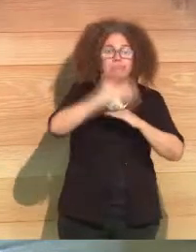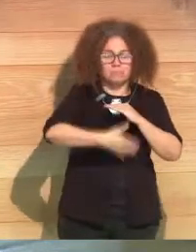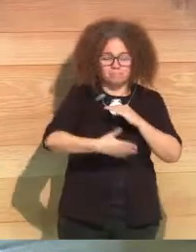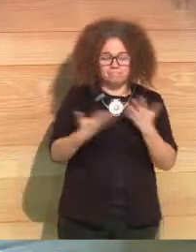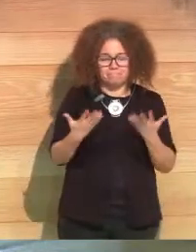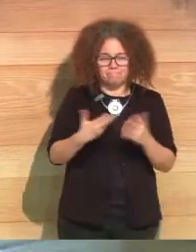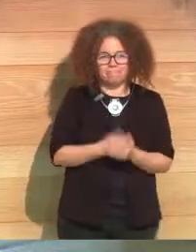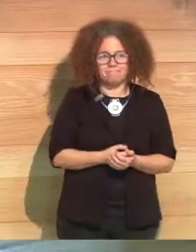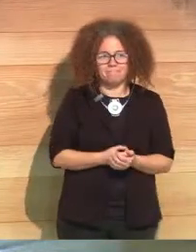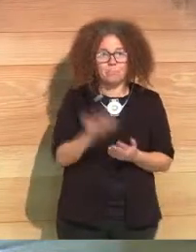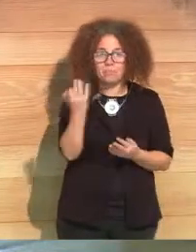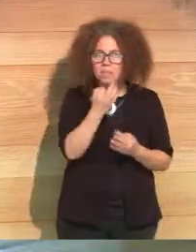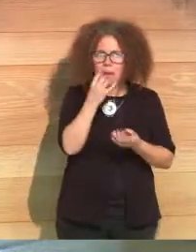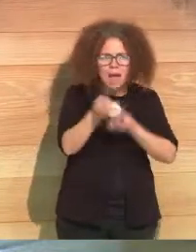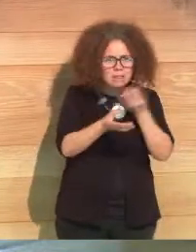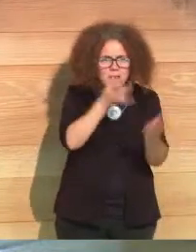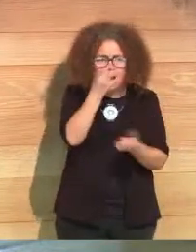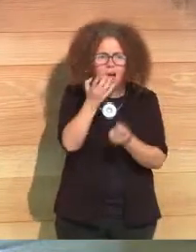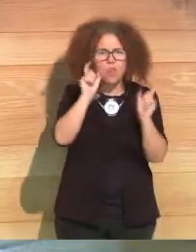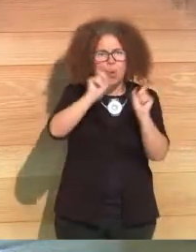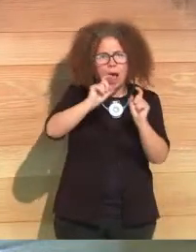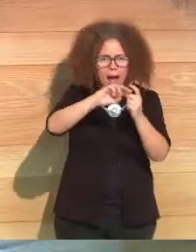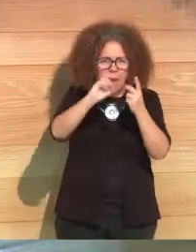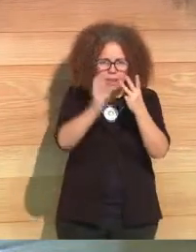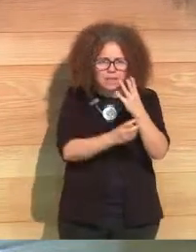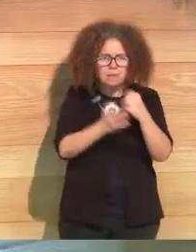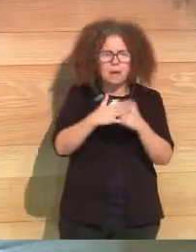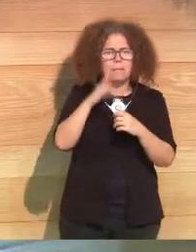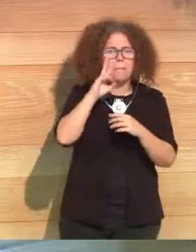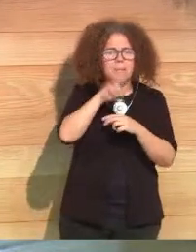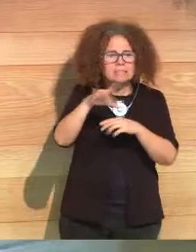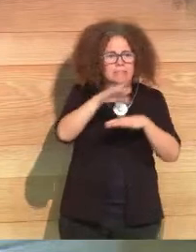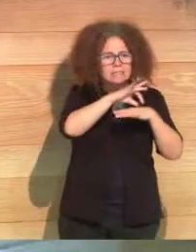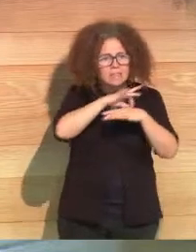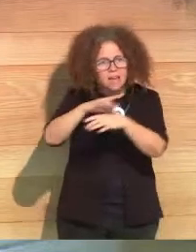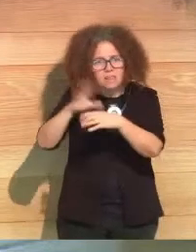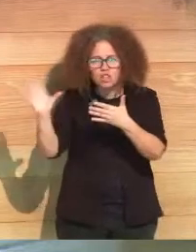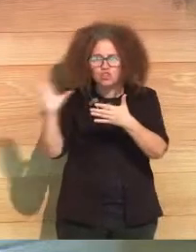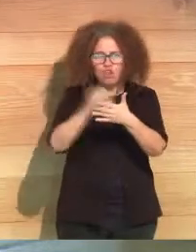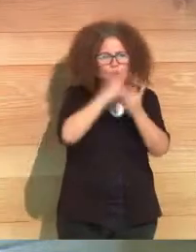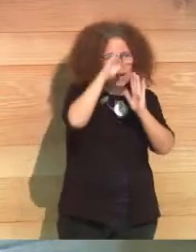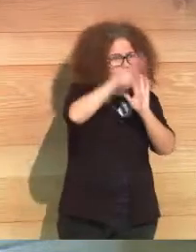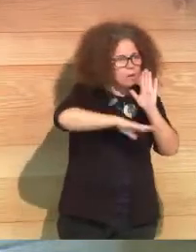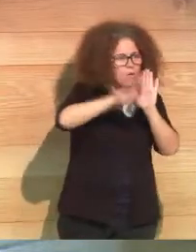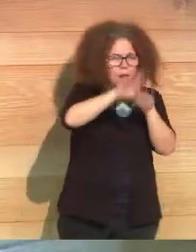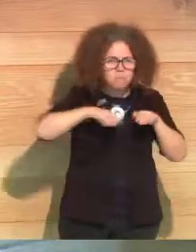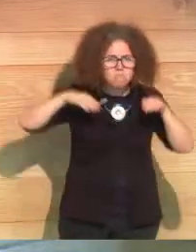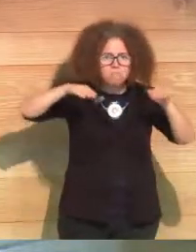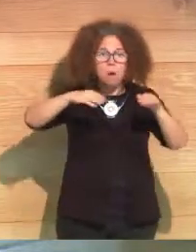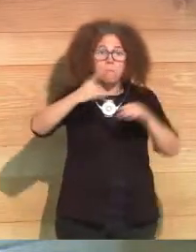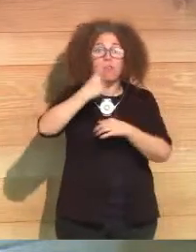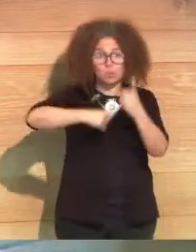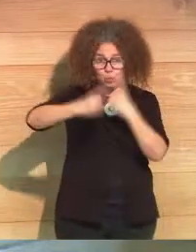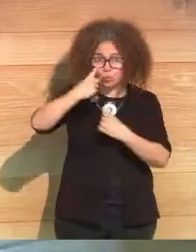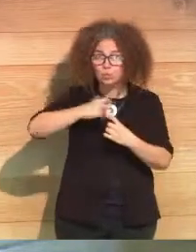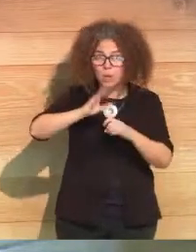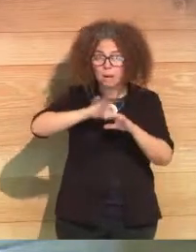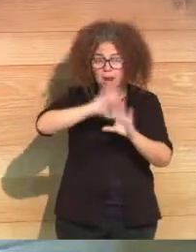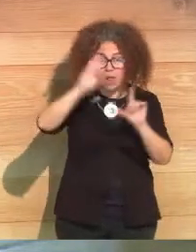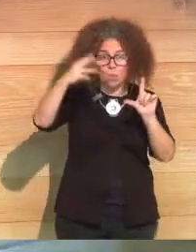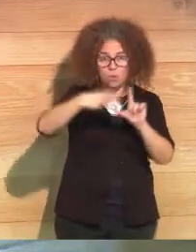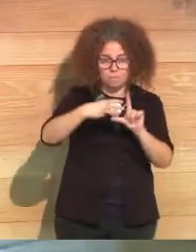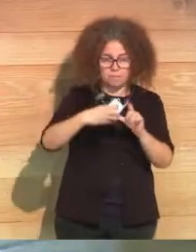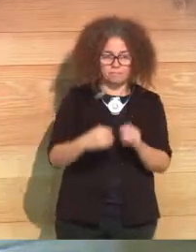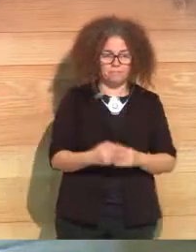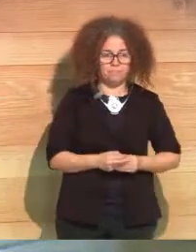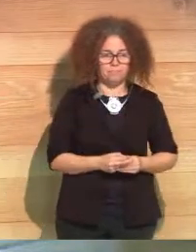of July. And as we always say, there will be educational activities, guided visits, and a parallel schedule that you